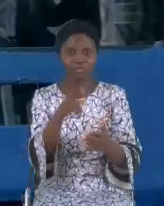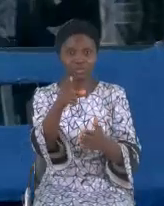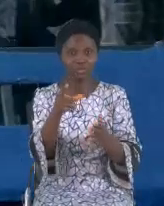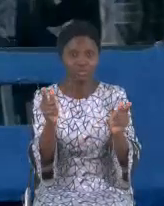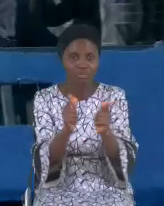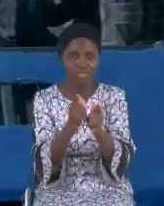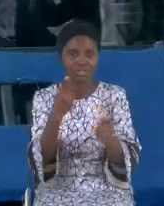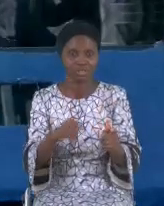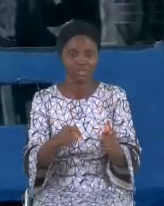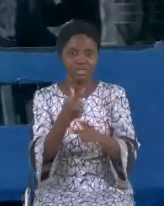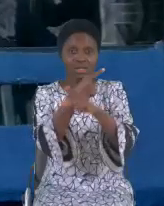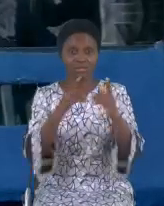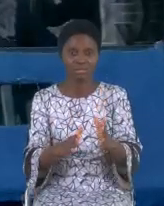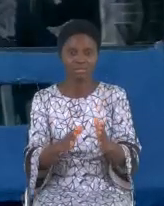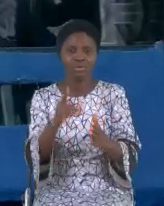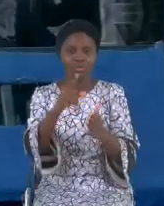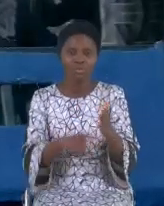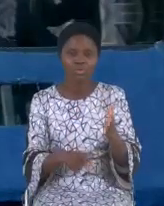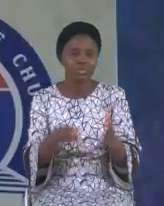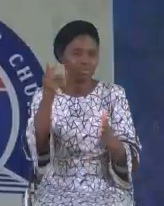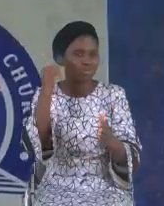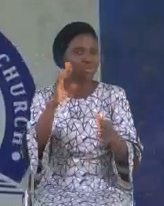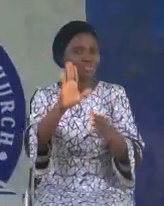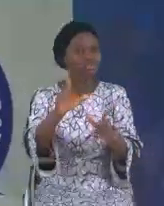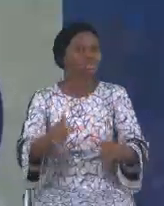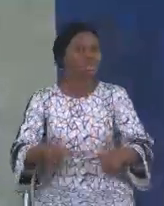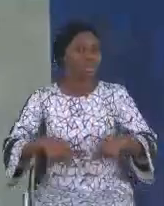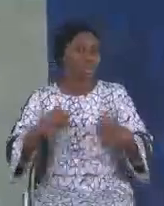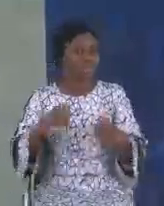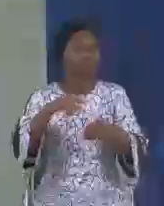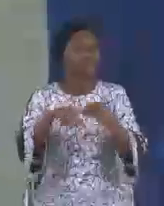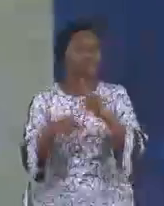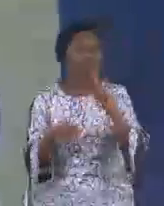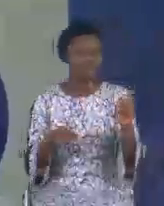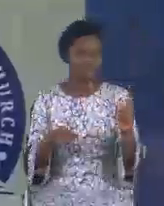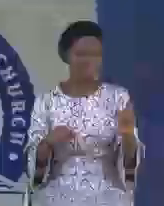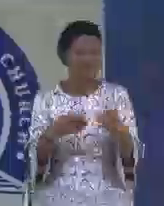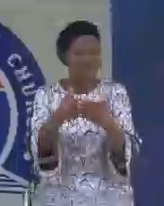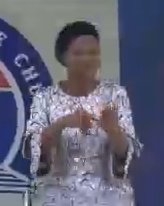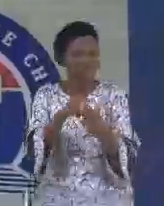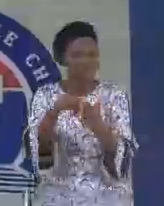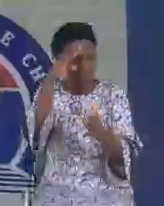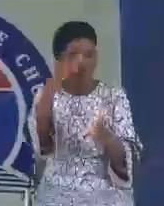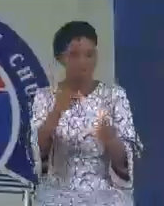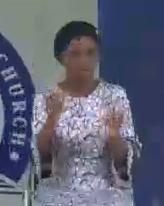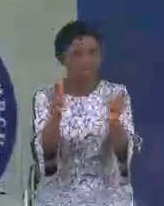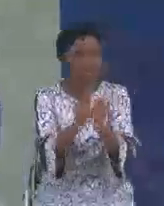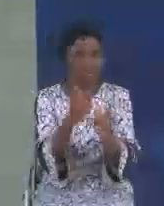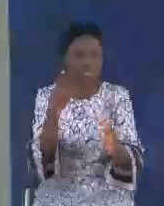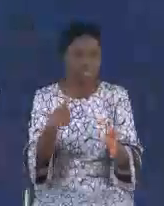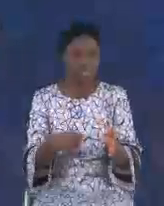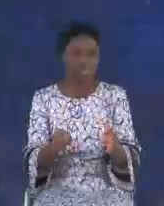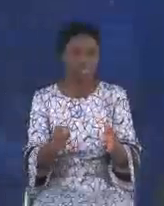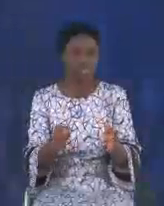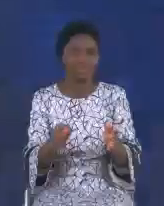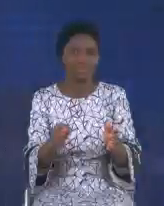liberator. What was your life about before this man met the liberator? How was he? Let me